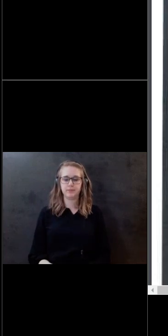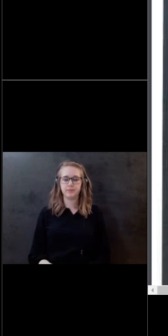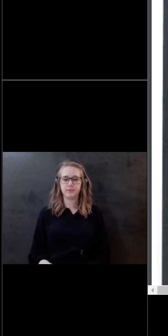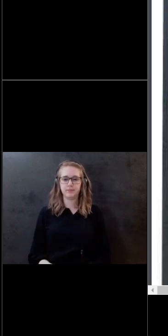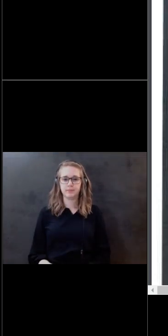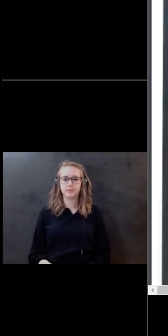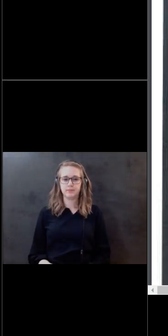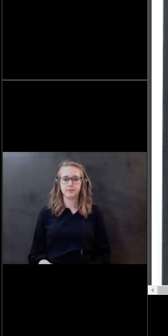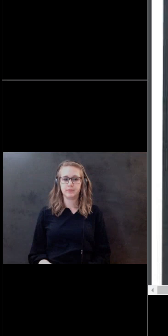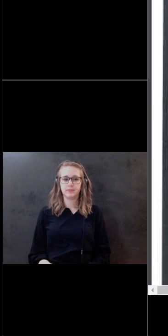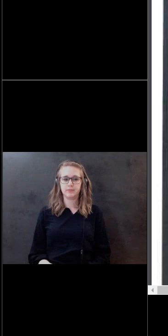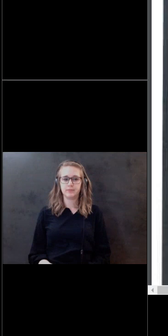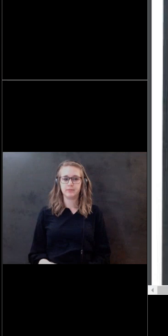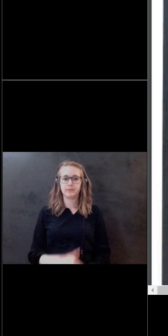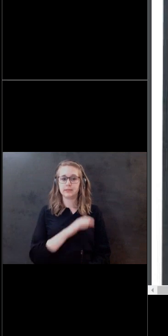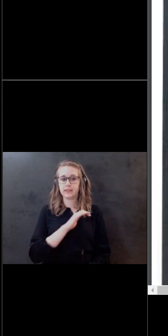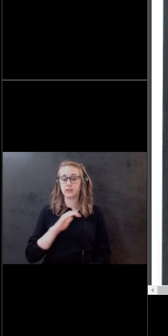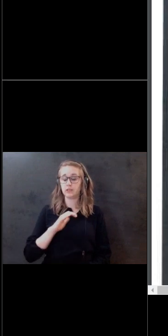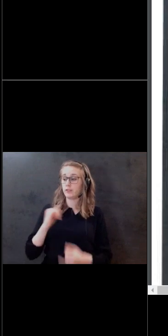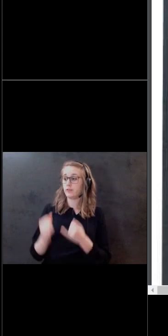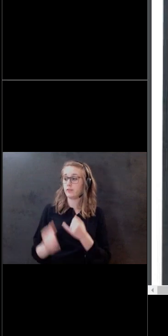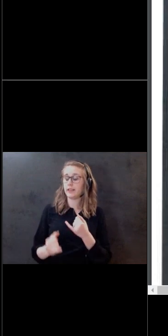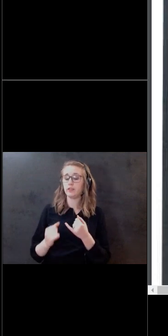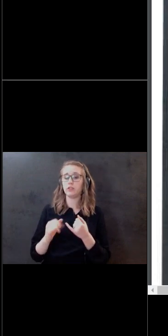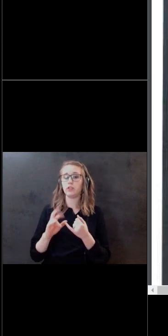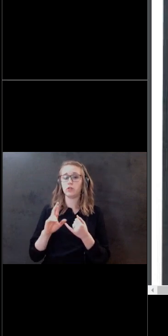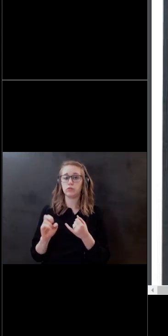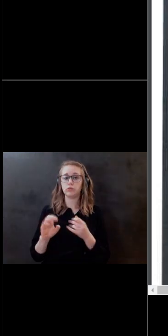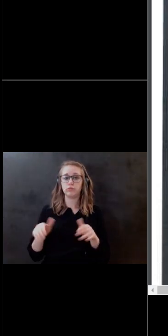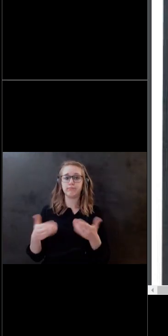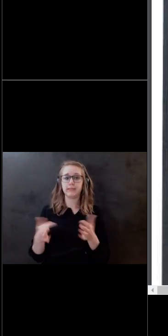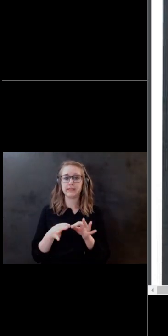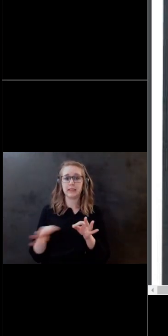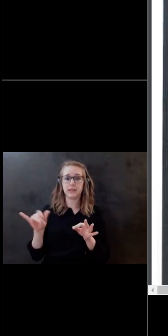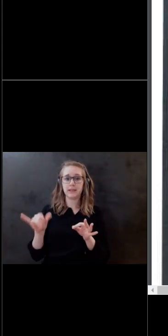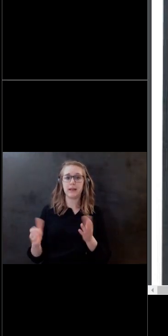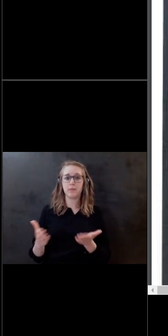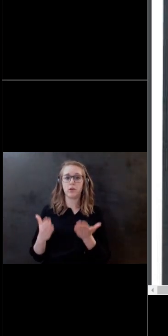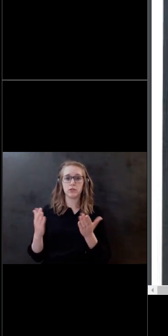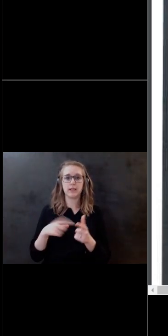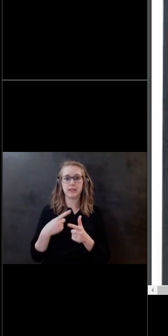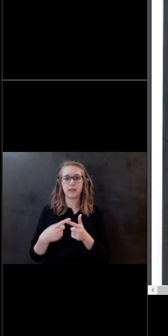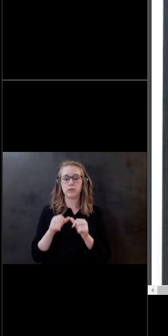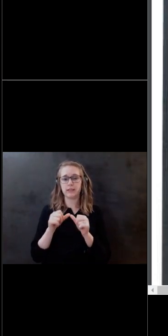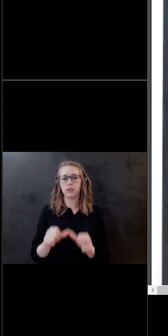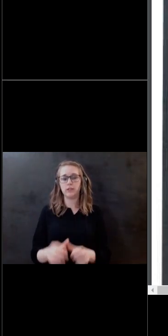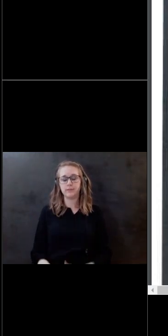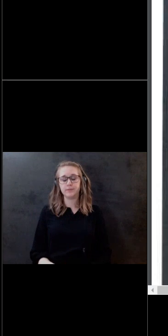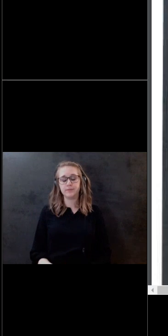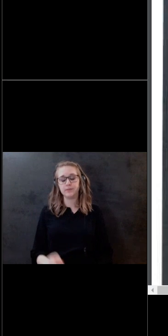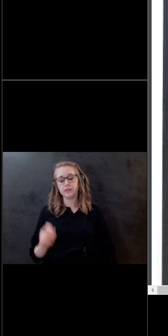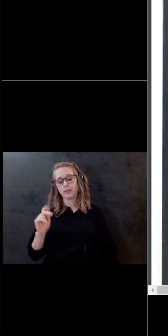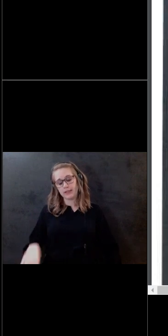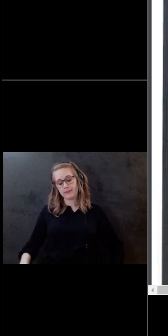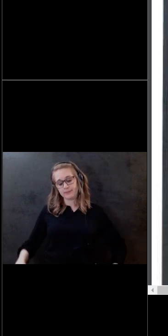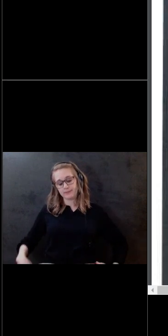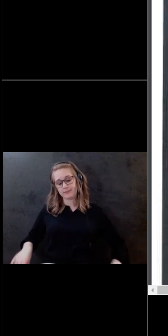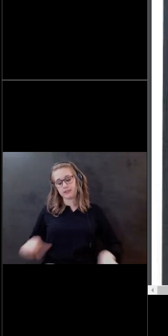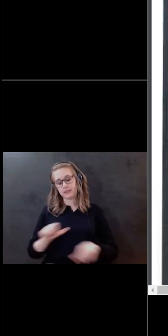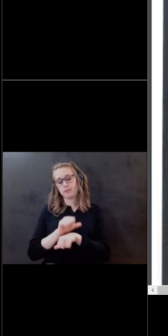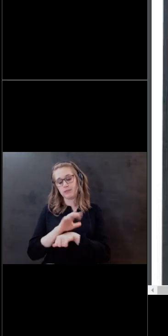Council, final restatement of the motion, and we're going to proceed. Okay. Submittal for building